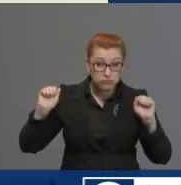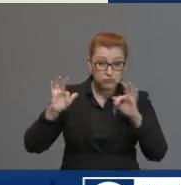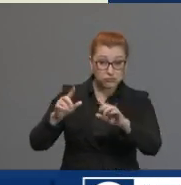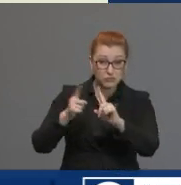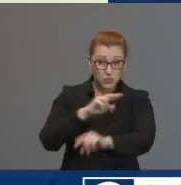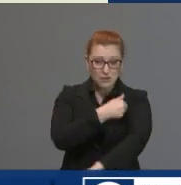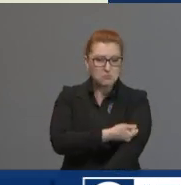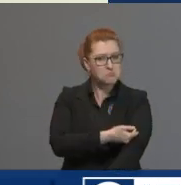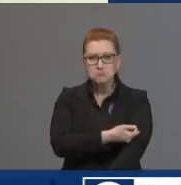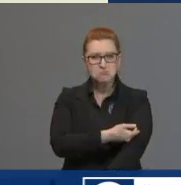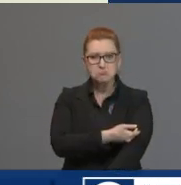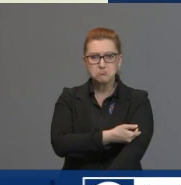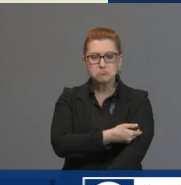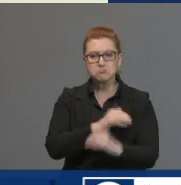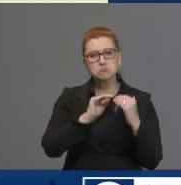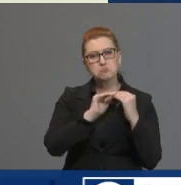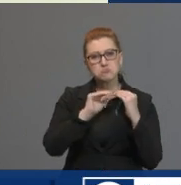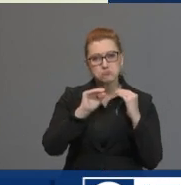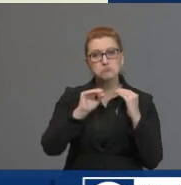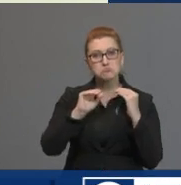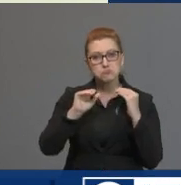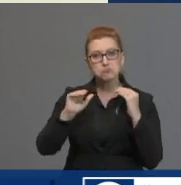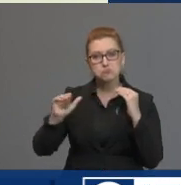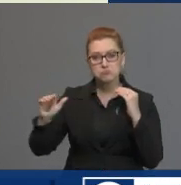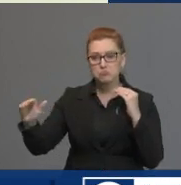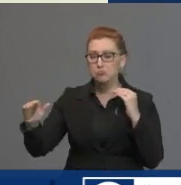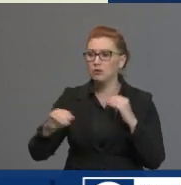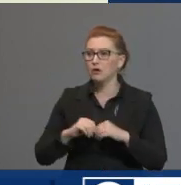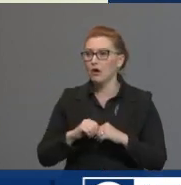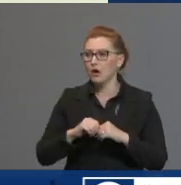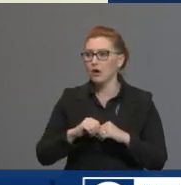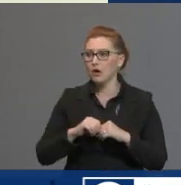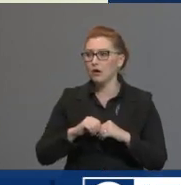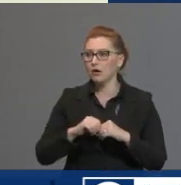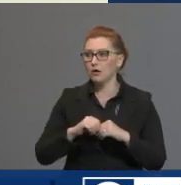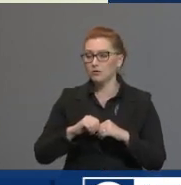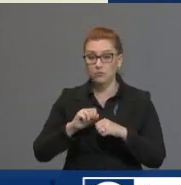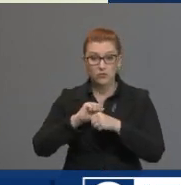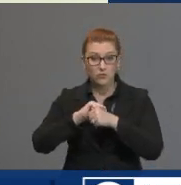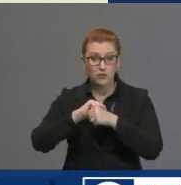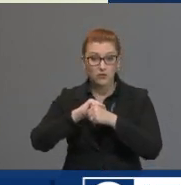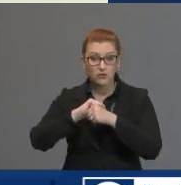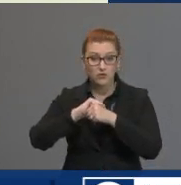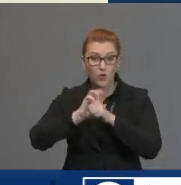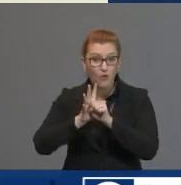if not flat. Same with COVID-19